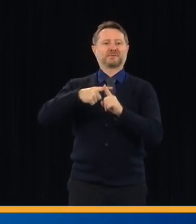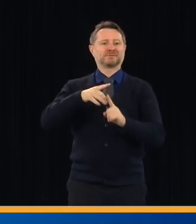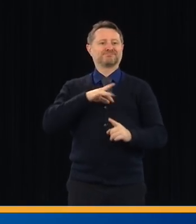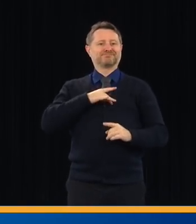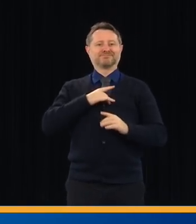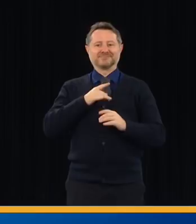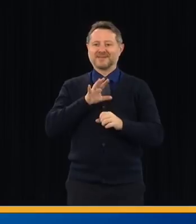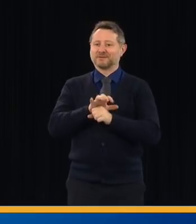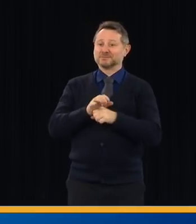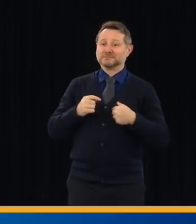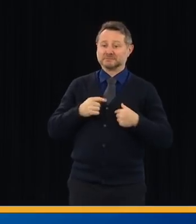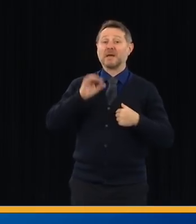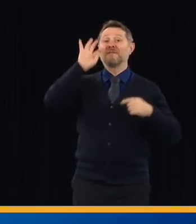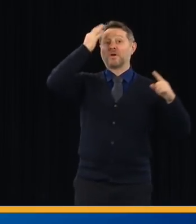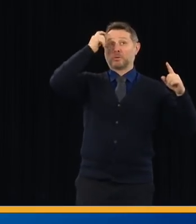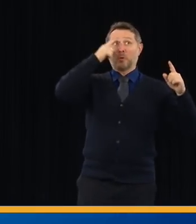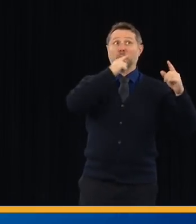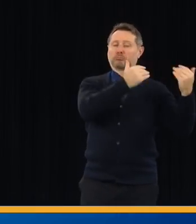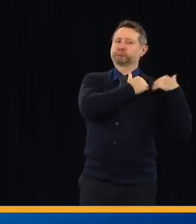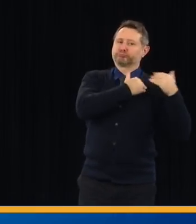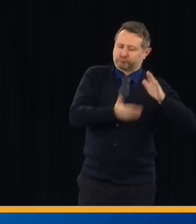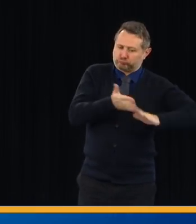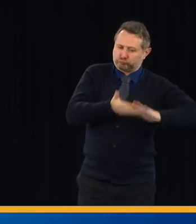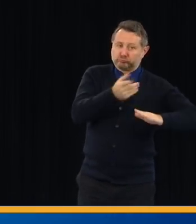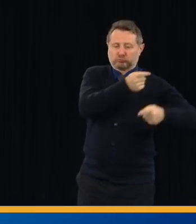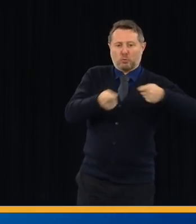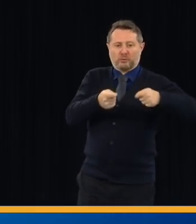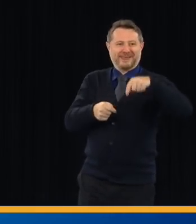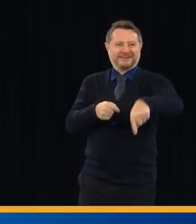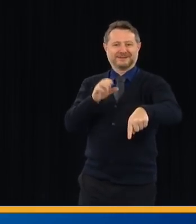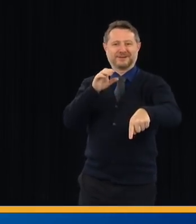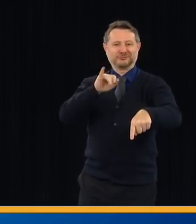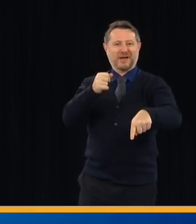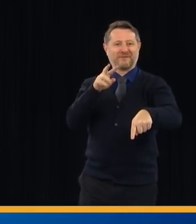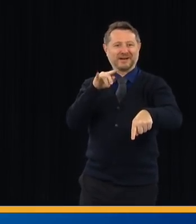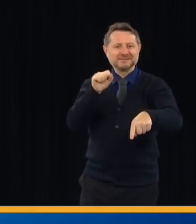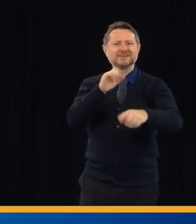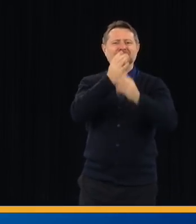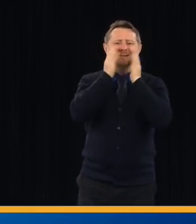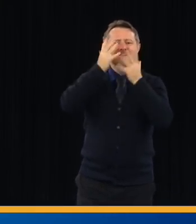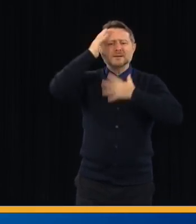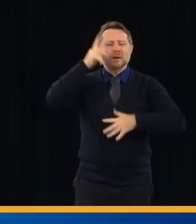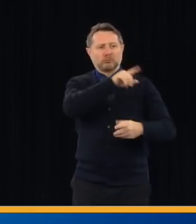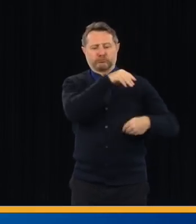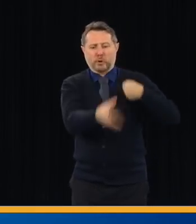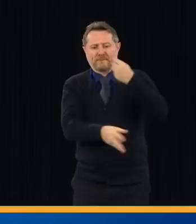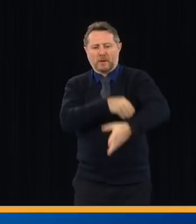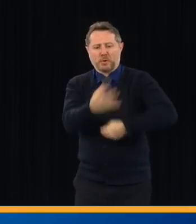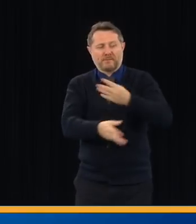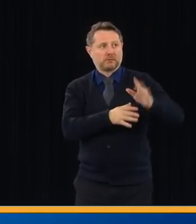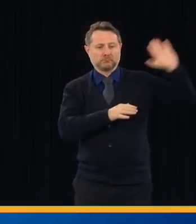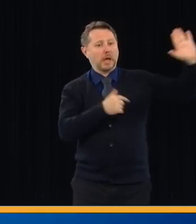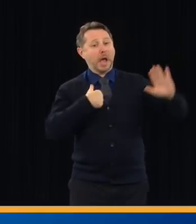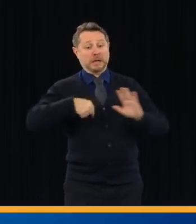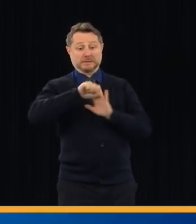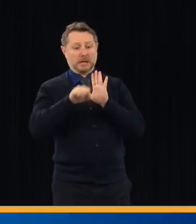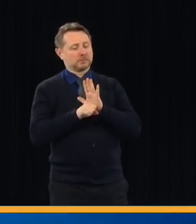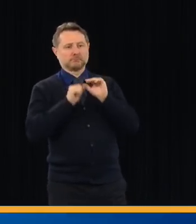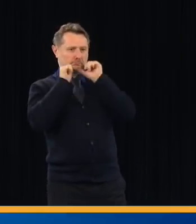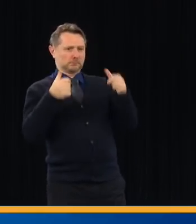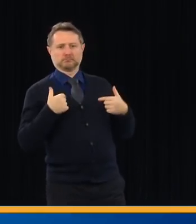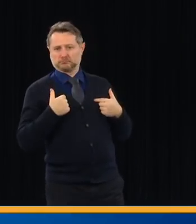that, and the federal government will equip that. That is a big deal because that